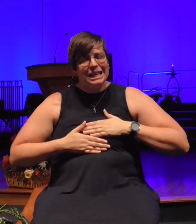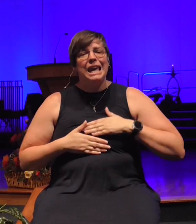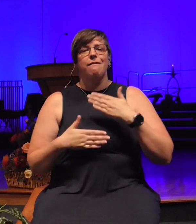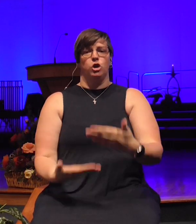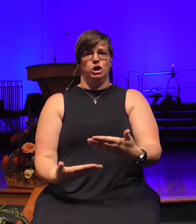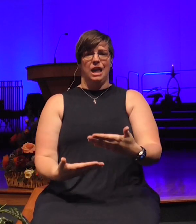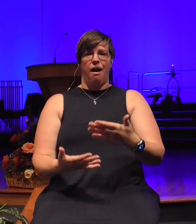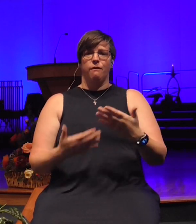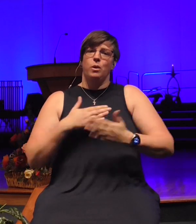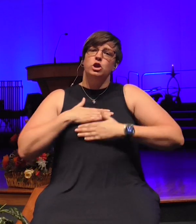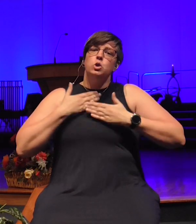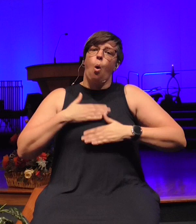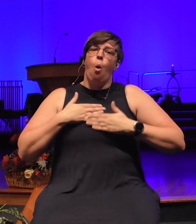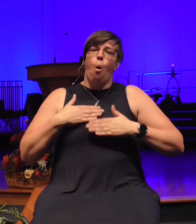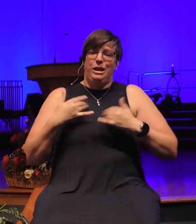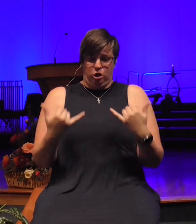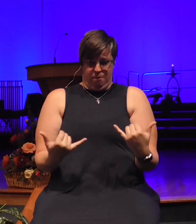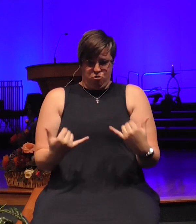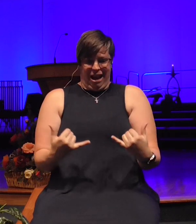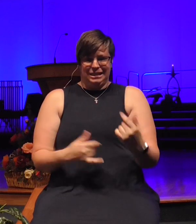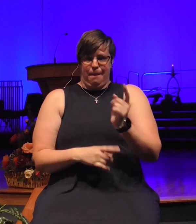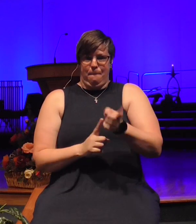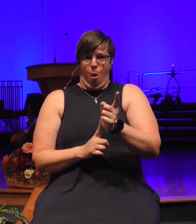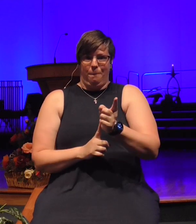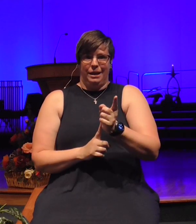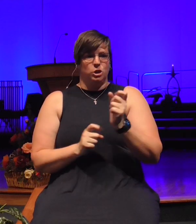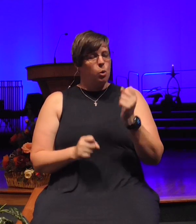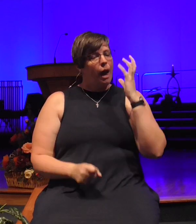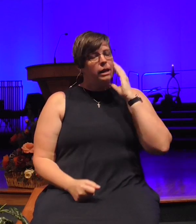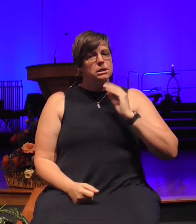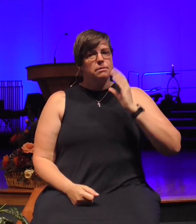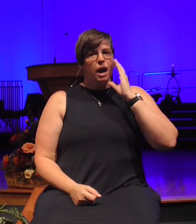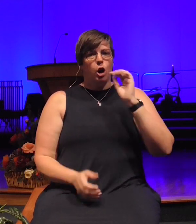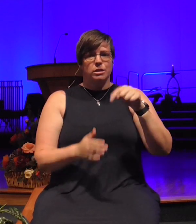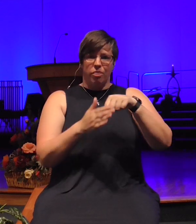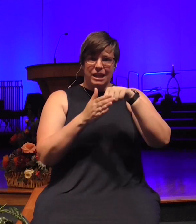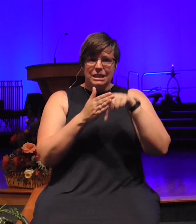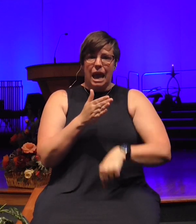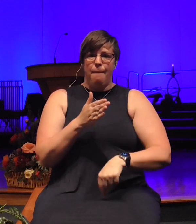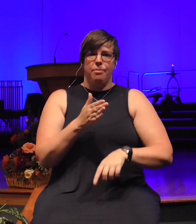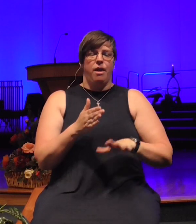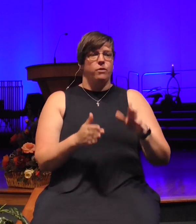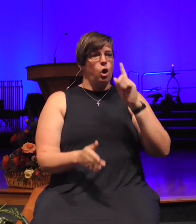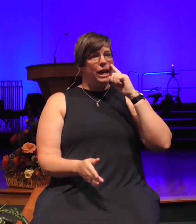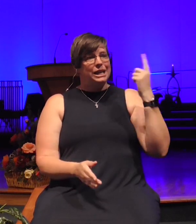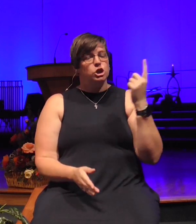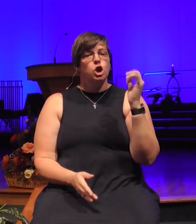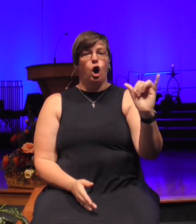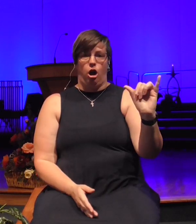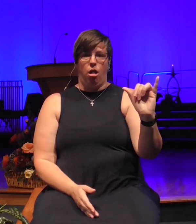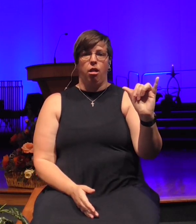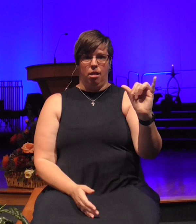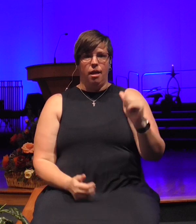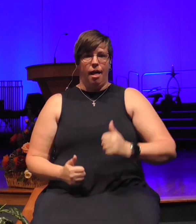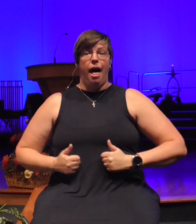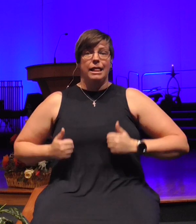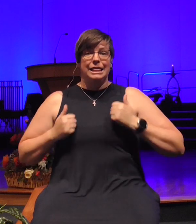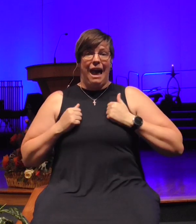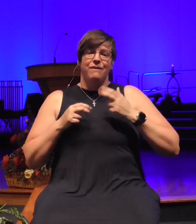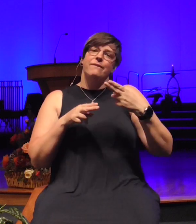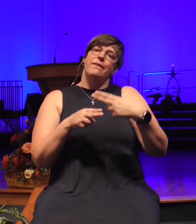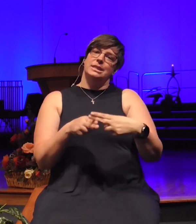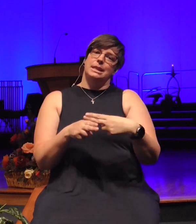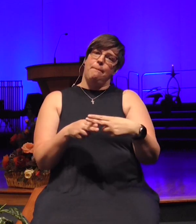love to the present moment, you can begin to experience the depth of your eternal life, even